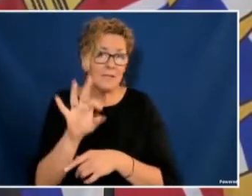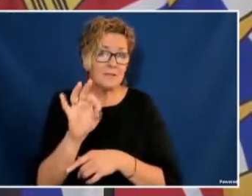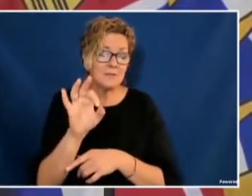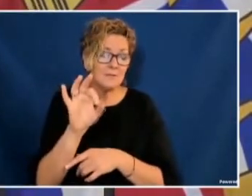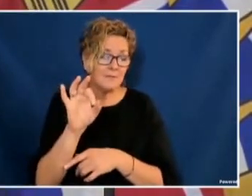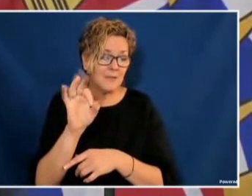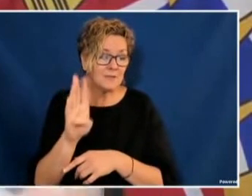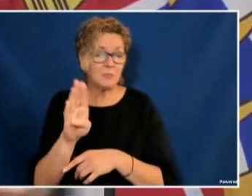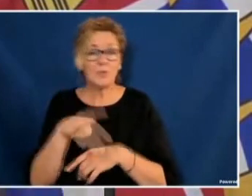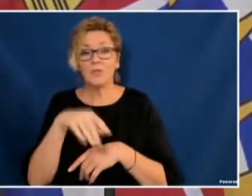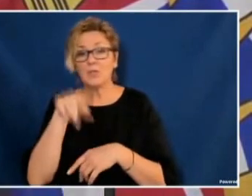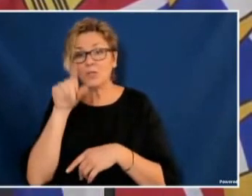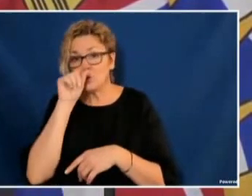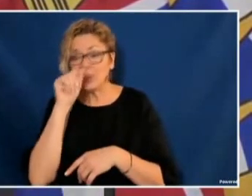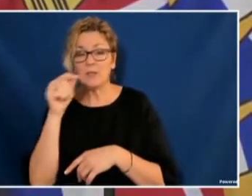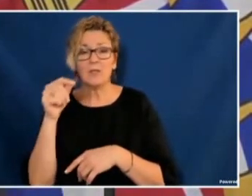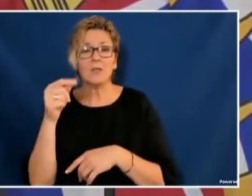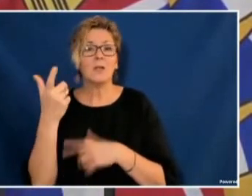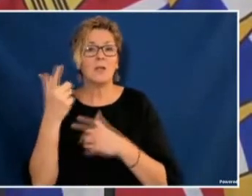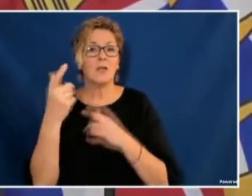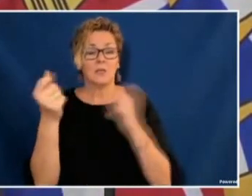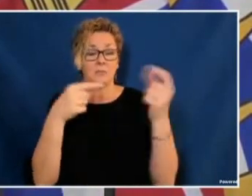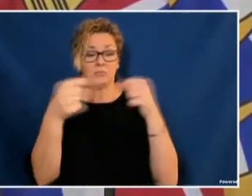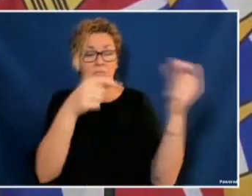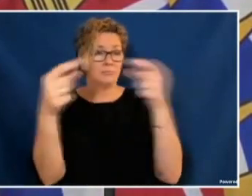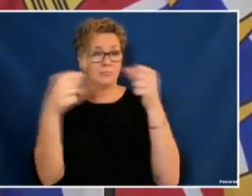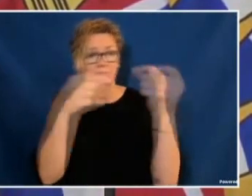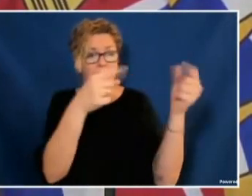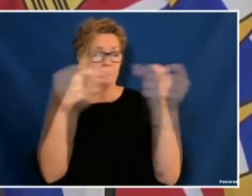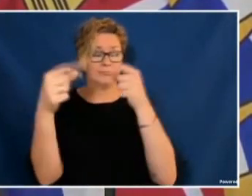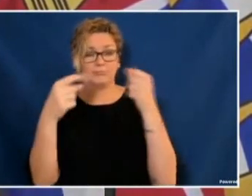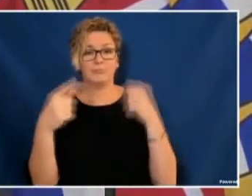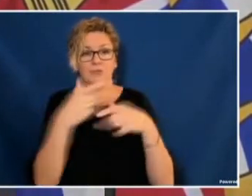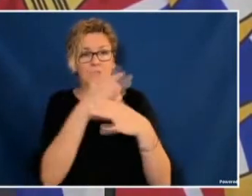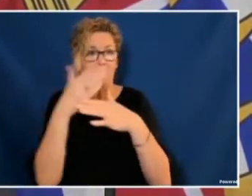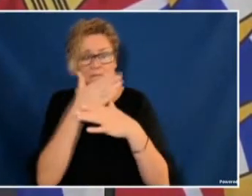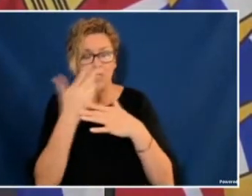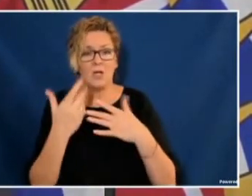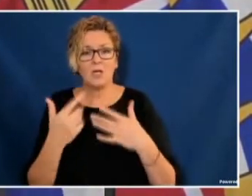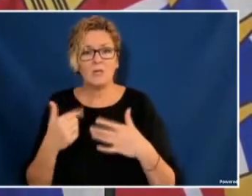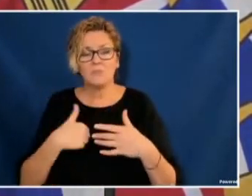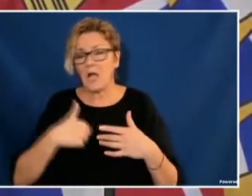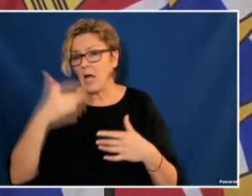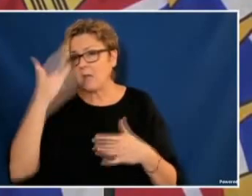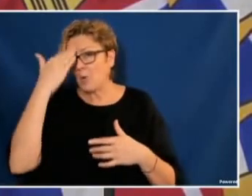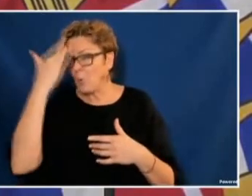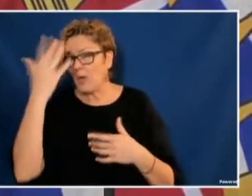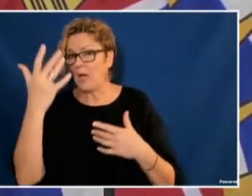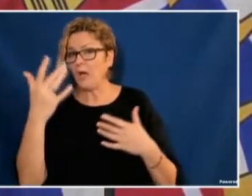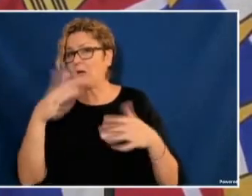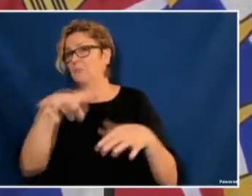have ordered a review of spending within the PHSA. What concerned you and prompted you to do this?